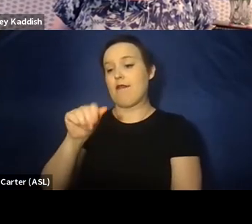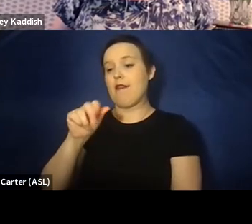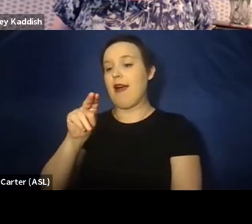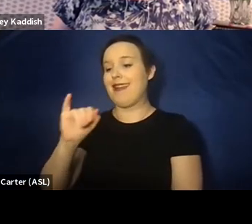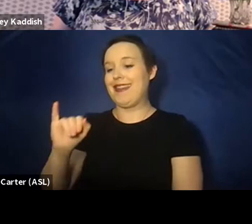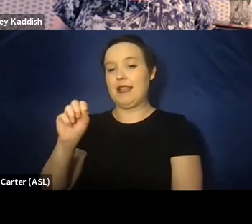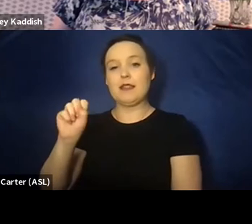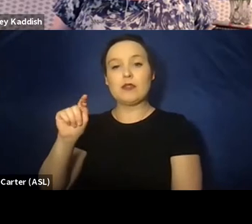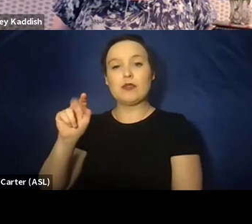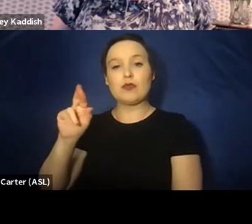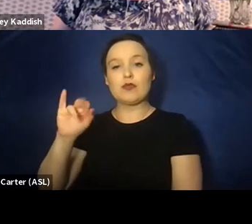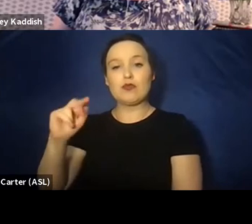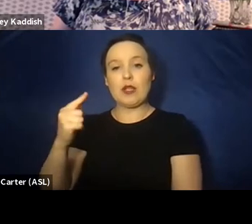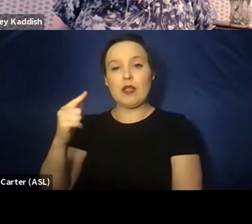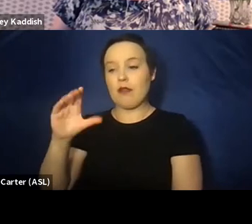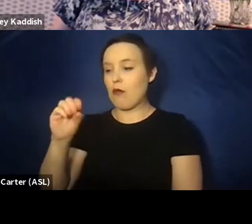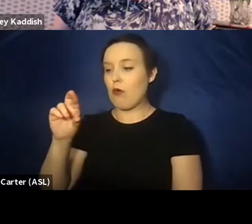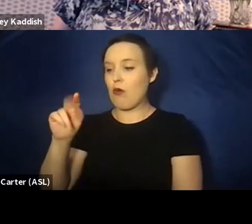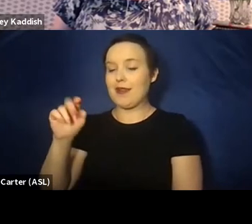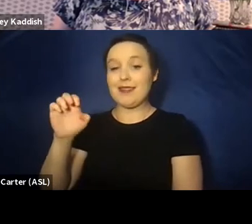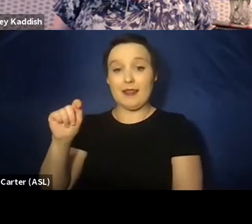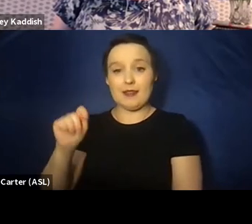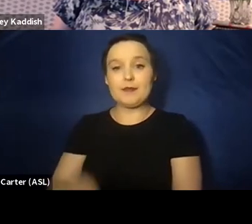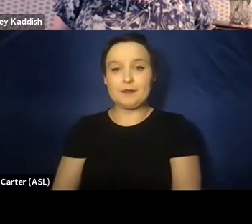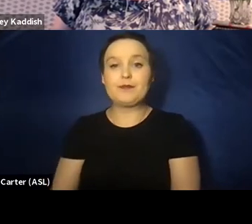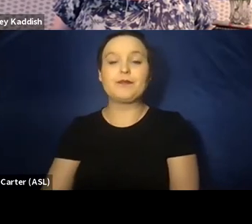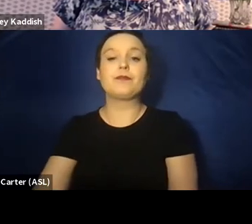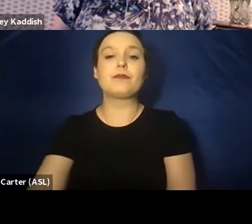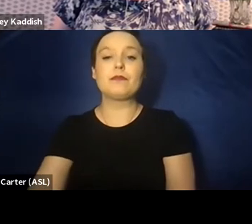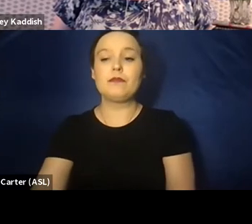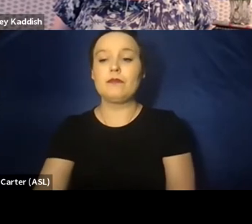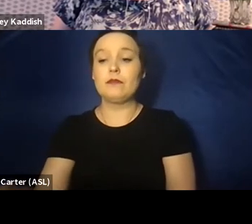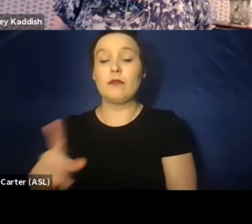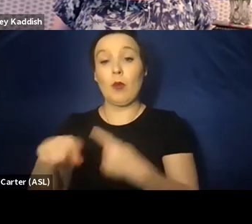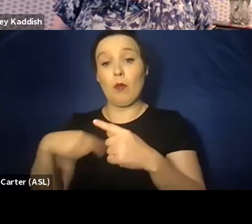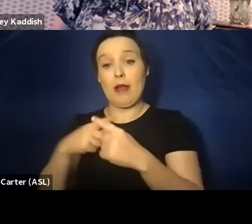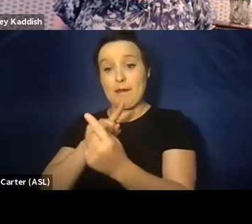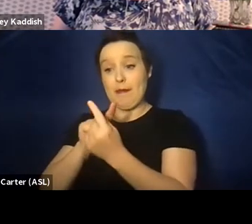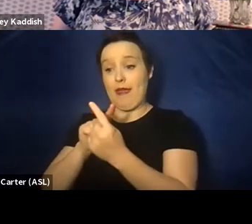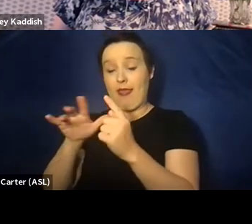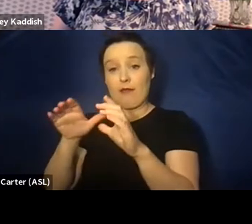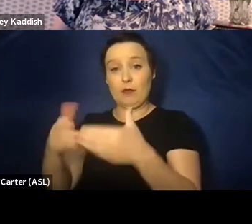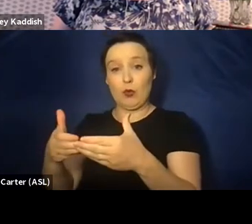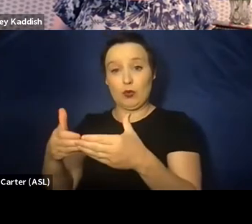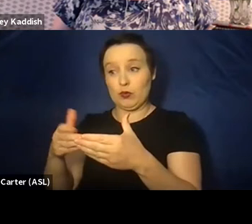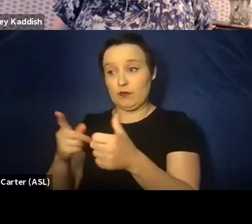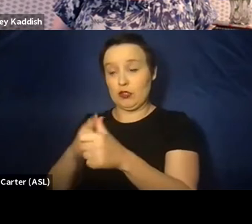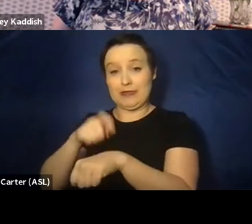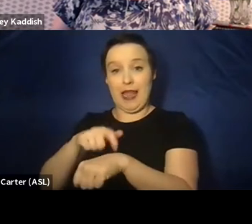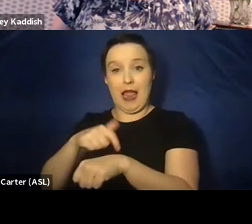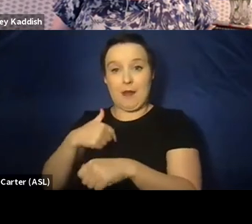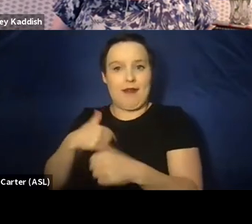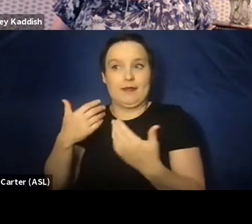And when I first met the quartet, I was not familiar with